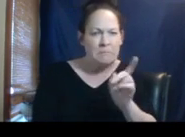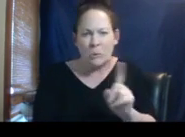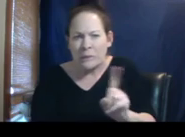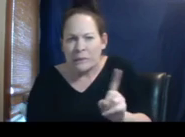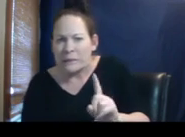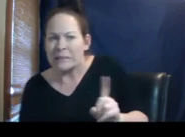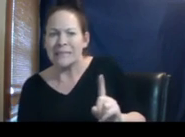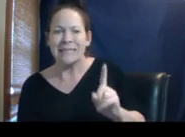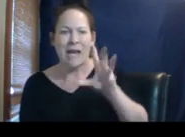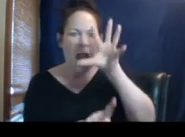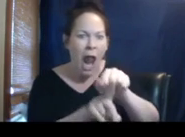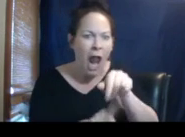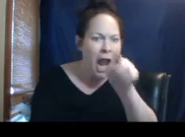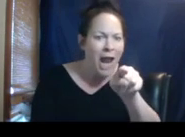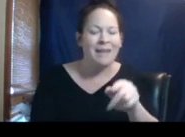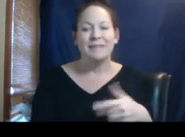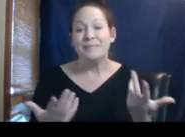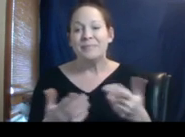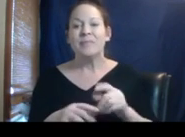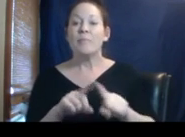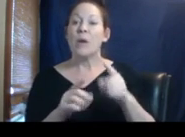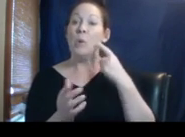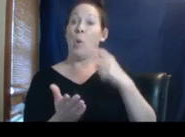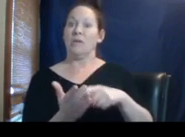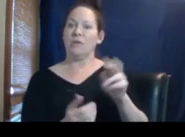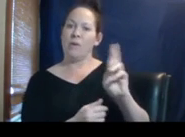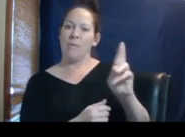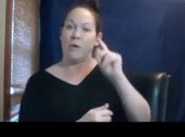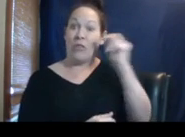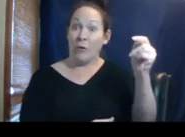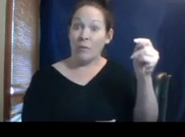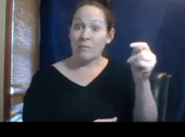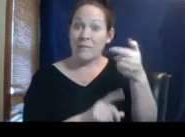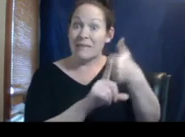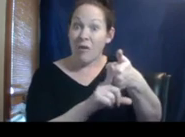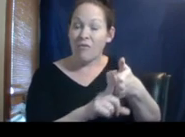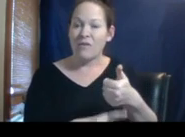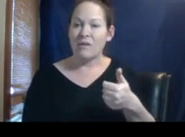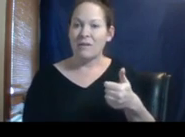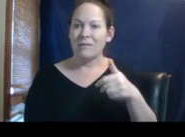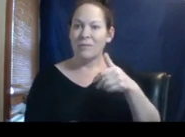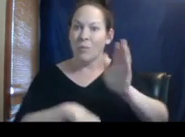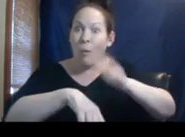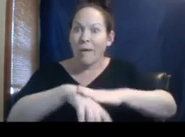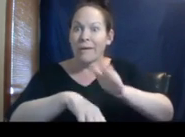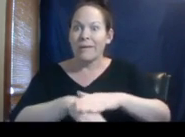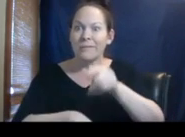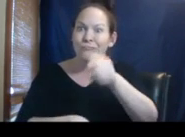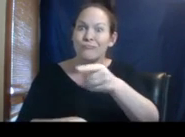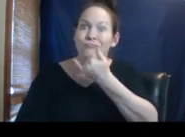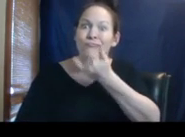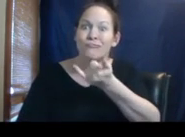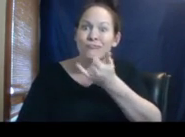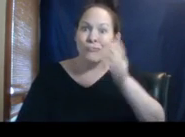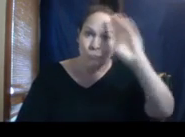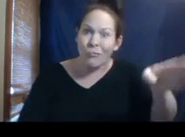Notice how the remainder theorem told me I made a mistake. This is where one of